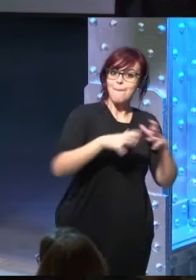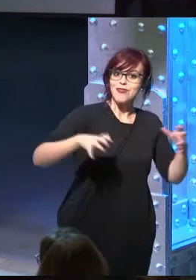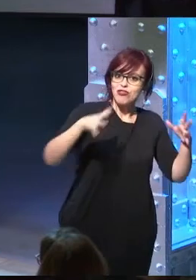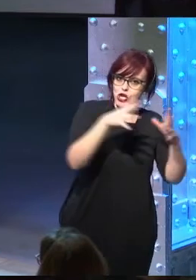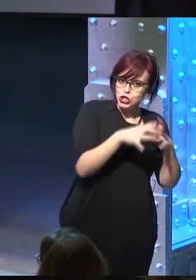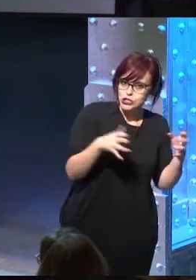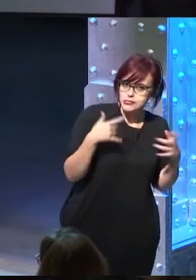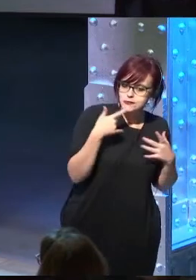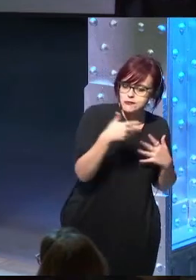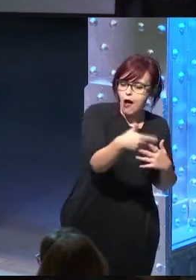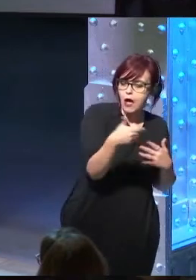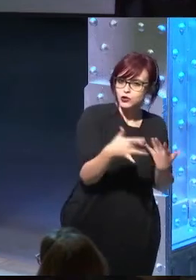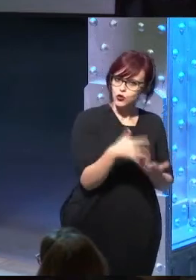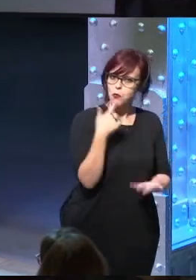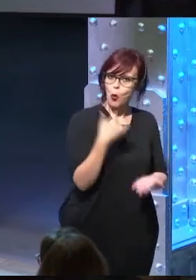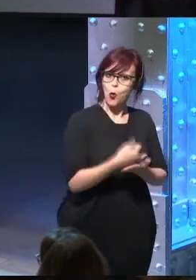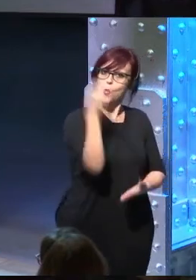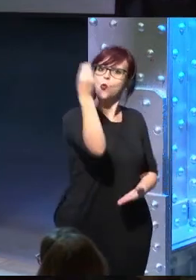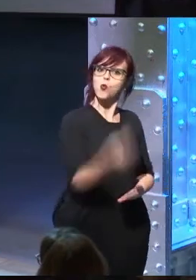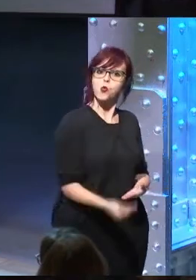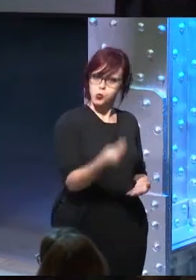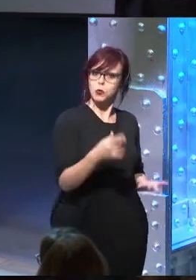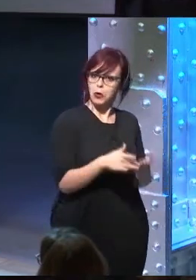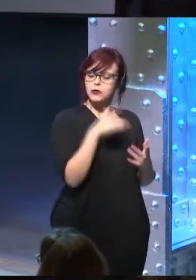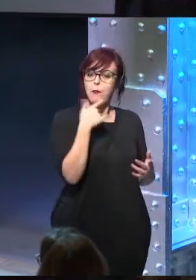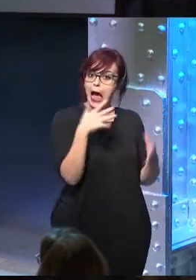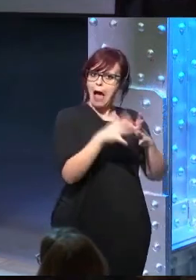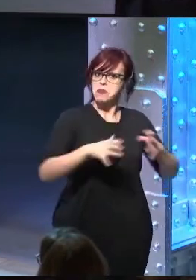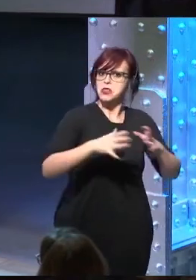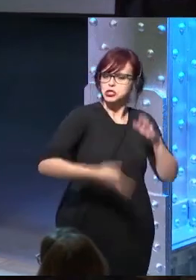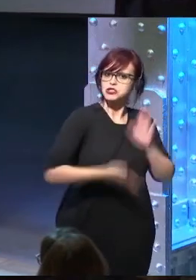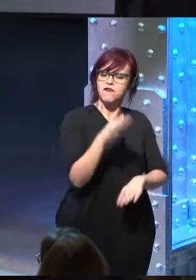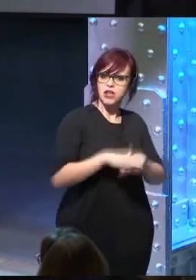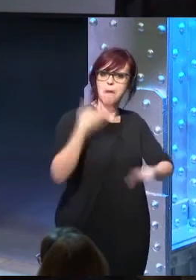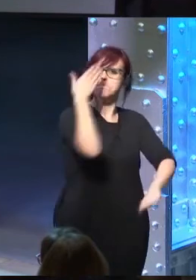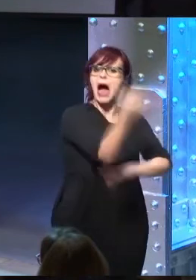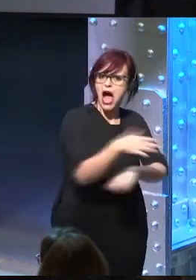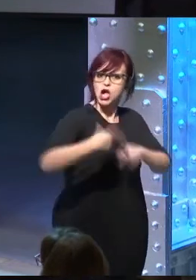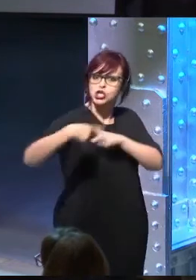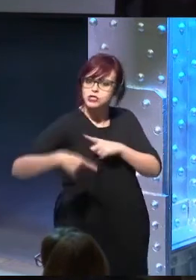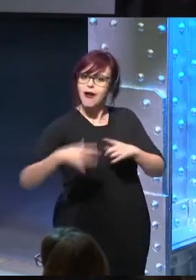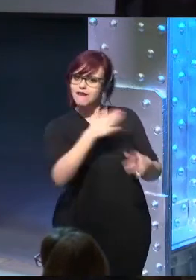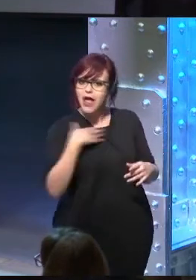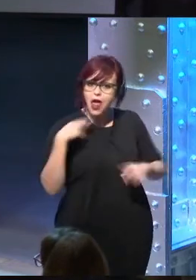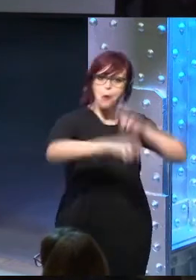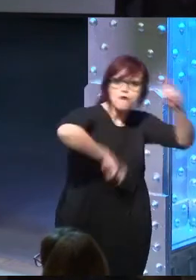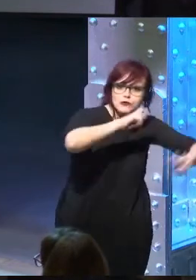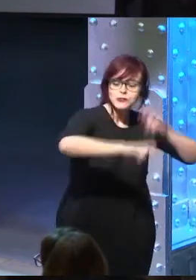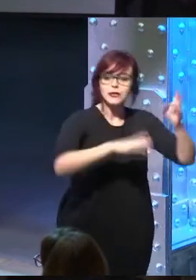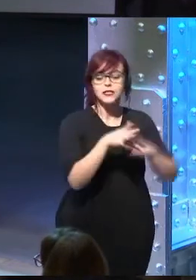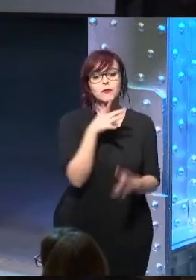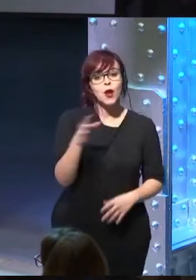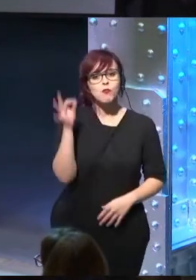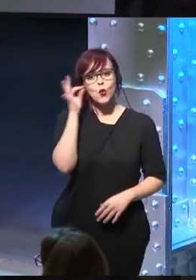mark of approval. He's an ambitious man, he's going places, he's on his way to the top. If you say it of